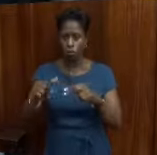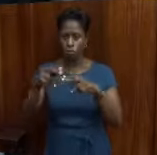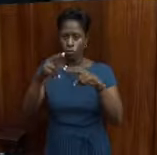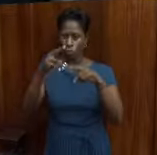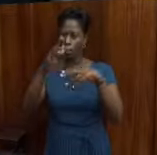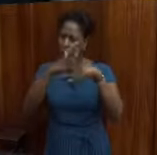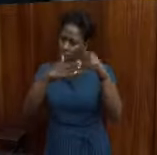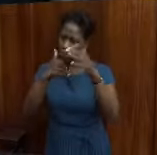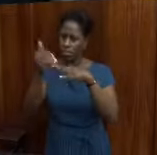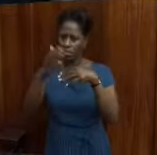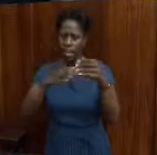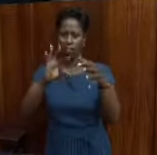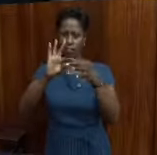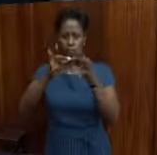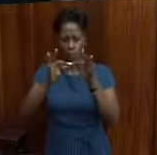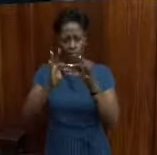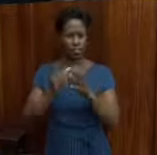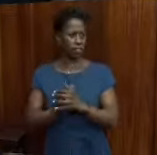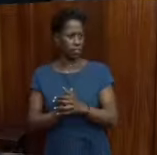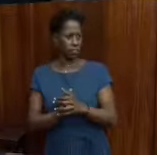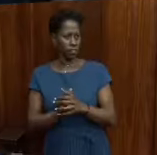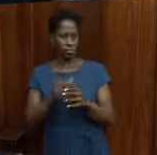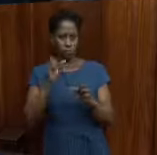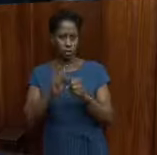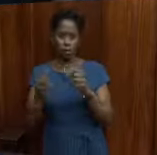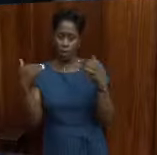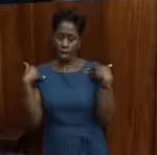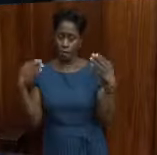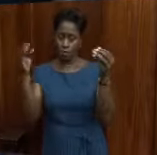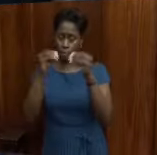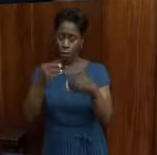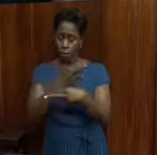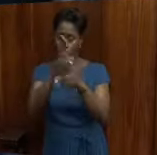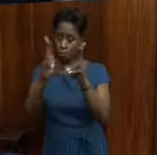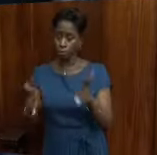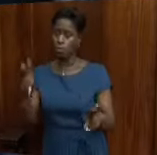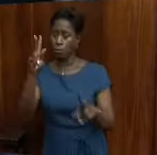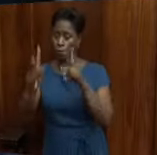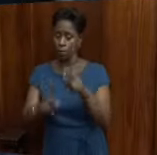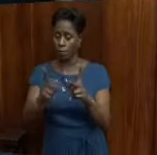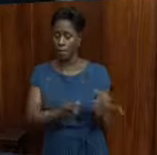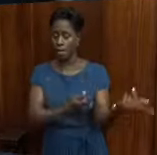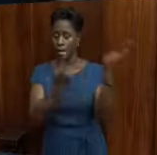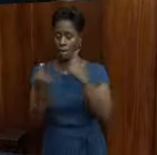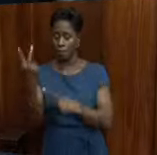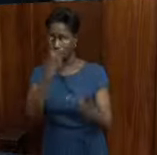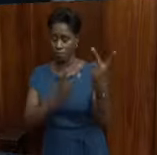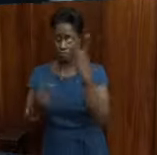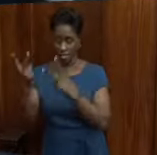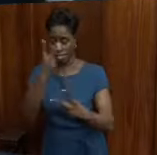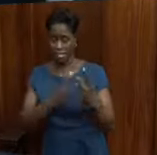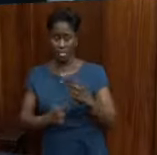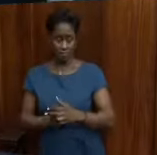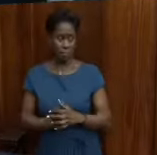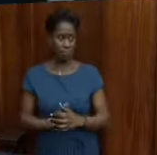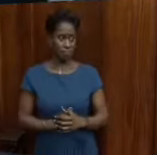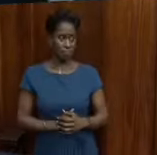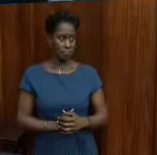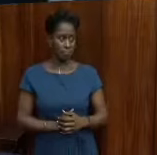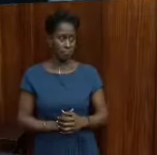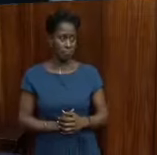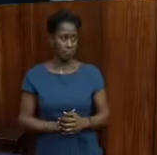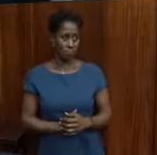Lucians believe that the DSH agreement signed by the UDAP government was a bad agreement for the people of St. Lucia. We are now